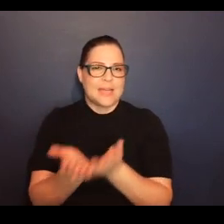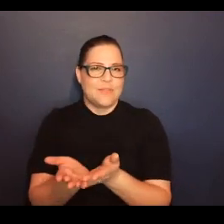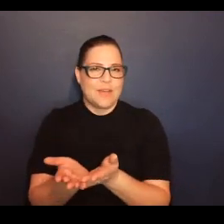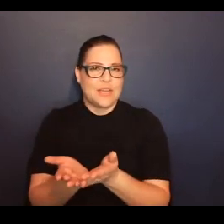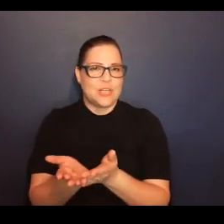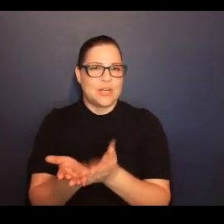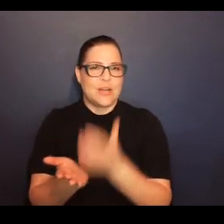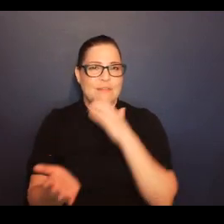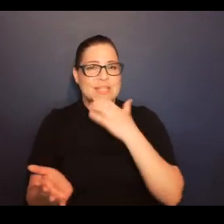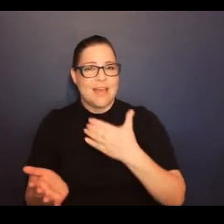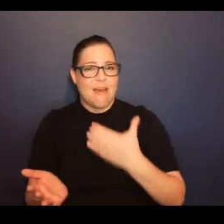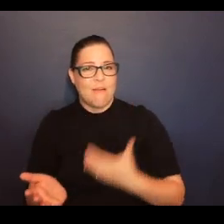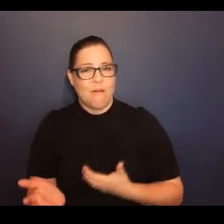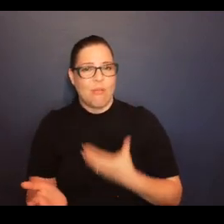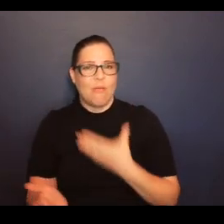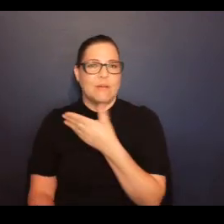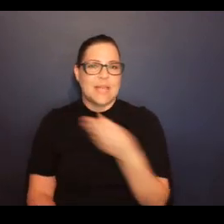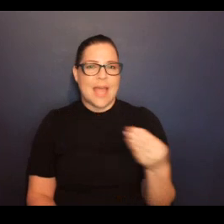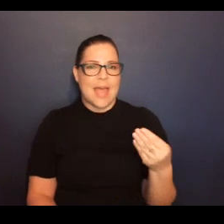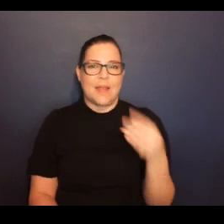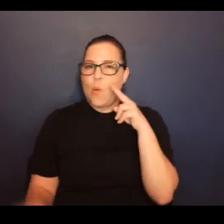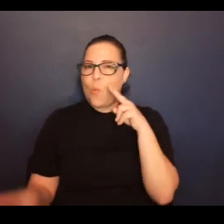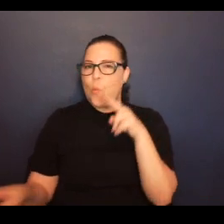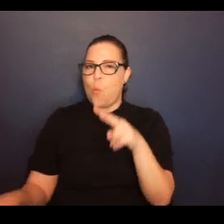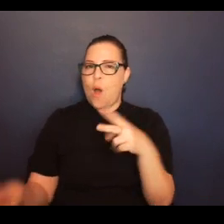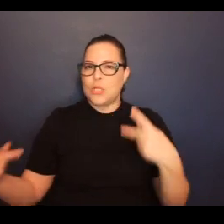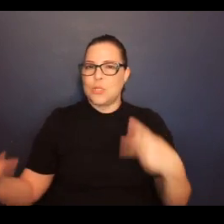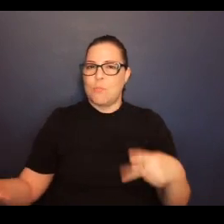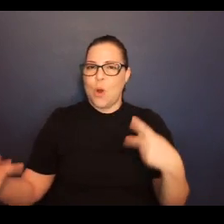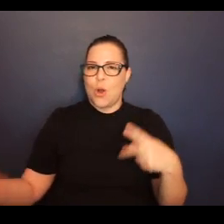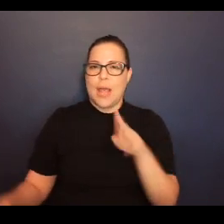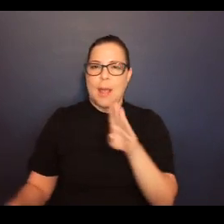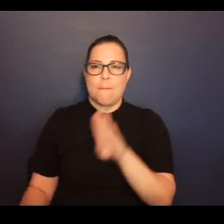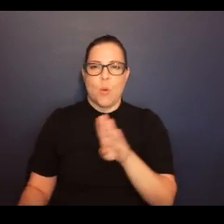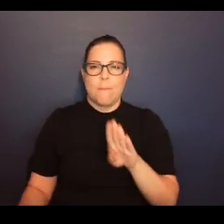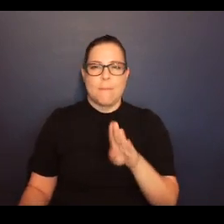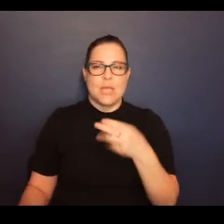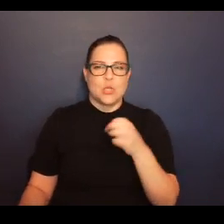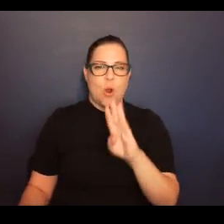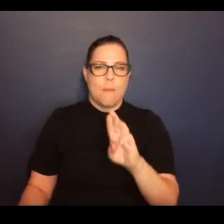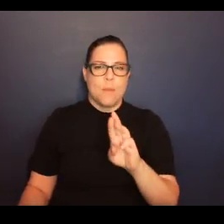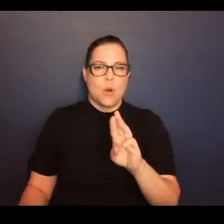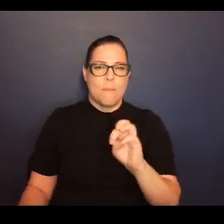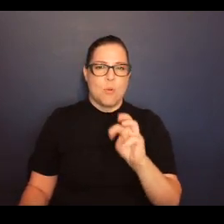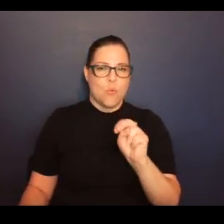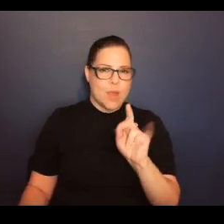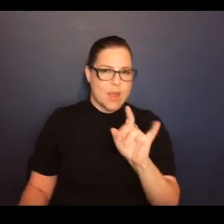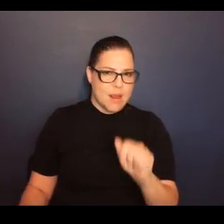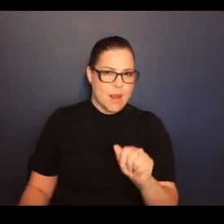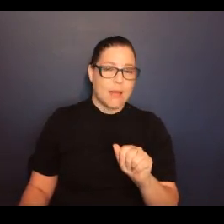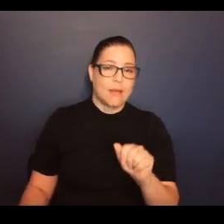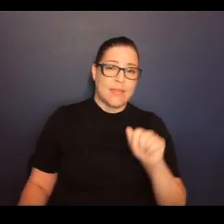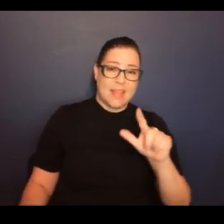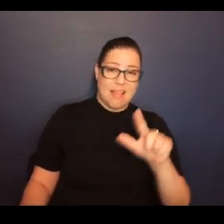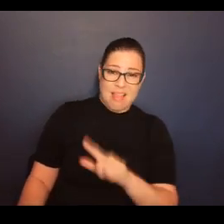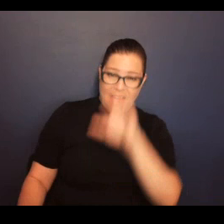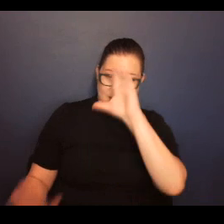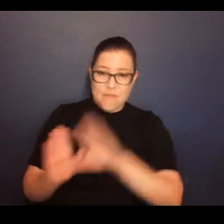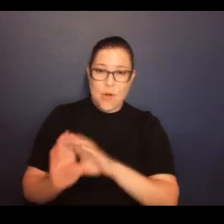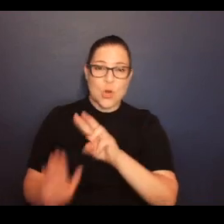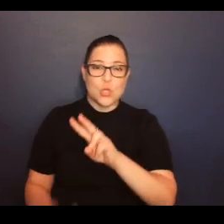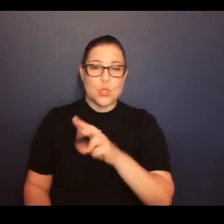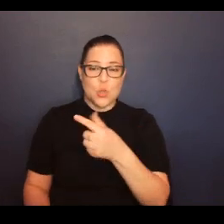Santa Claus, as well as the watch party that we had at the Boynton Harbor Marina. The photo on the bottom left is of Two Georges. They are actually very